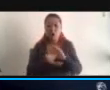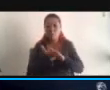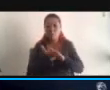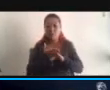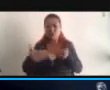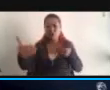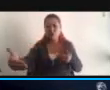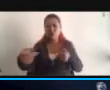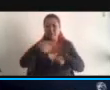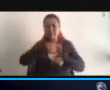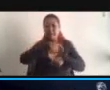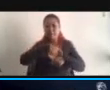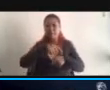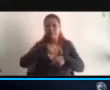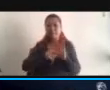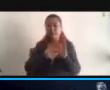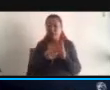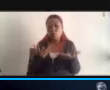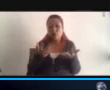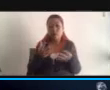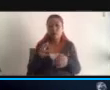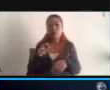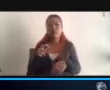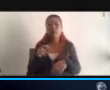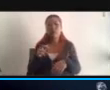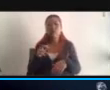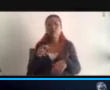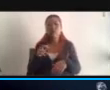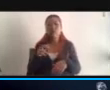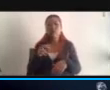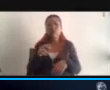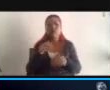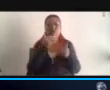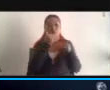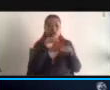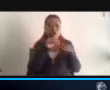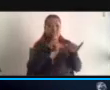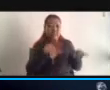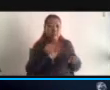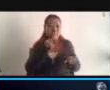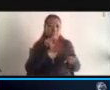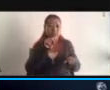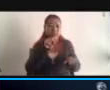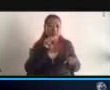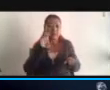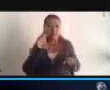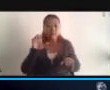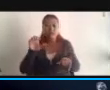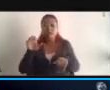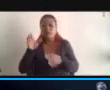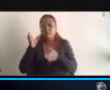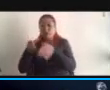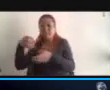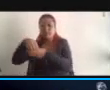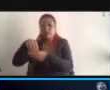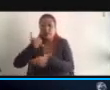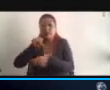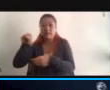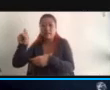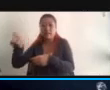NASA speak for the restraint system was at KSC while the persons on the ISS were having to do tasks around this